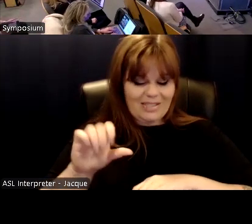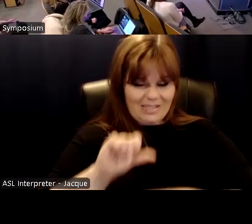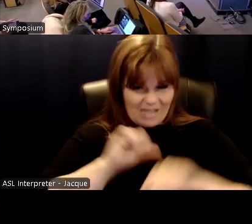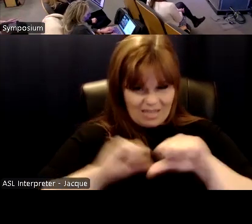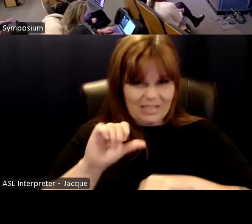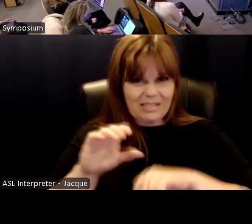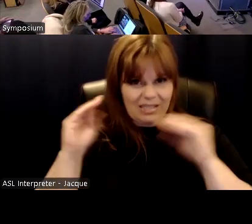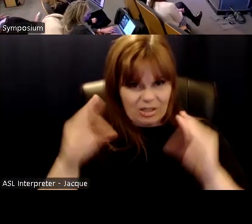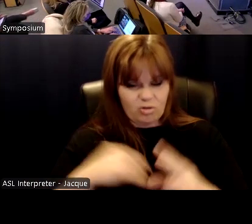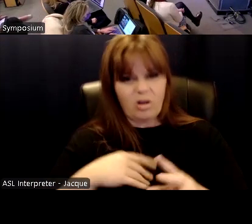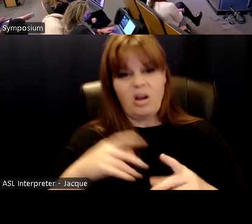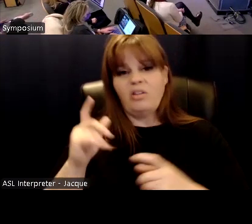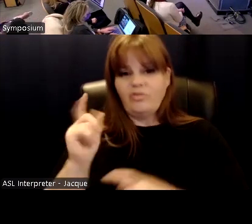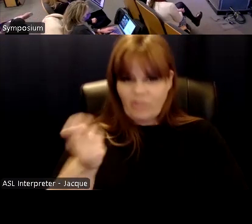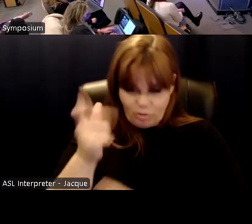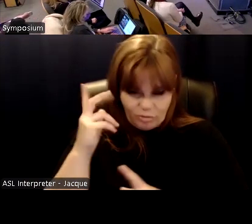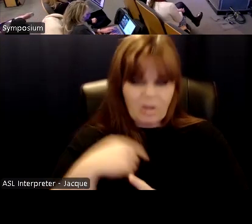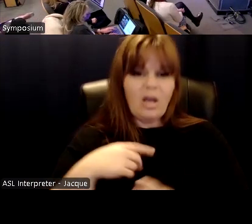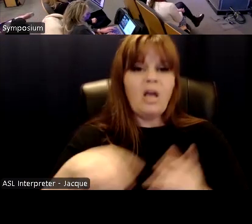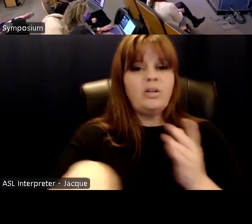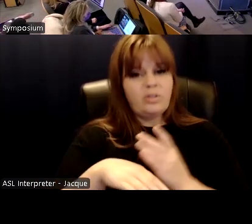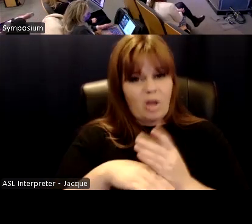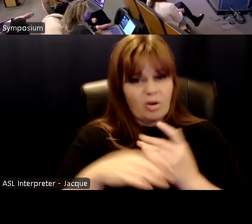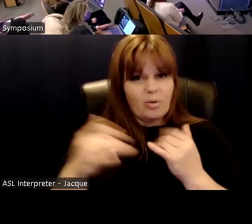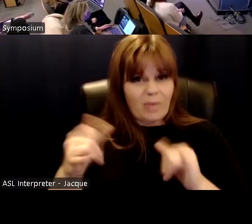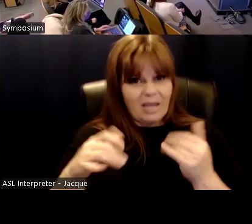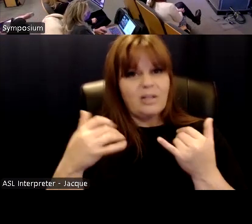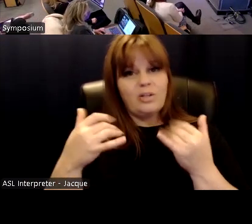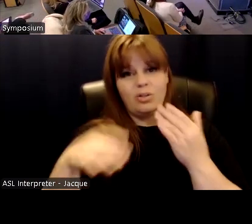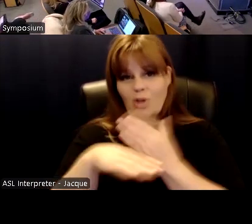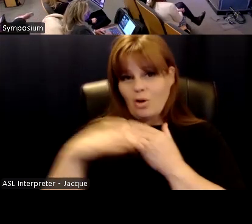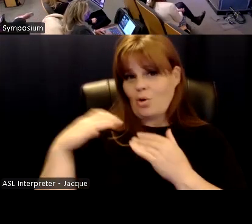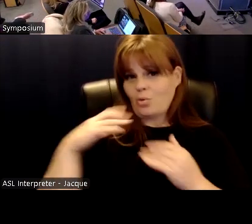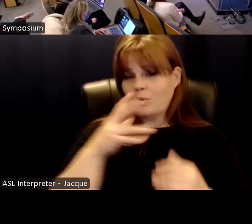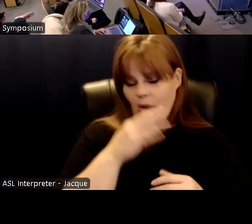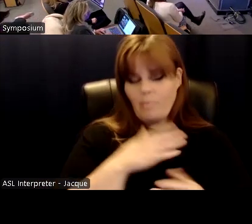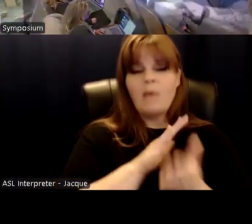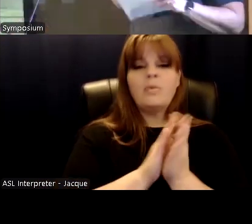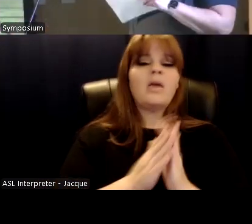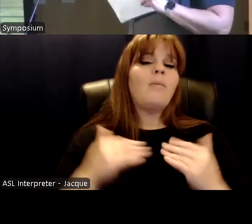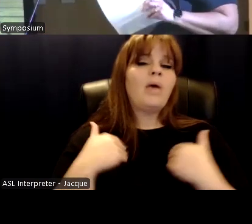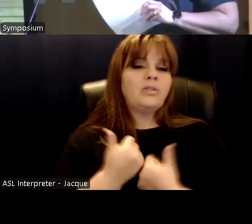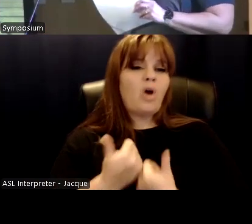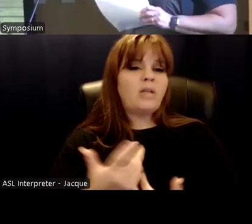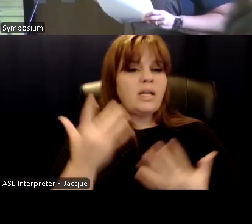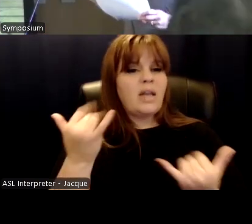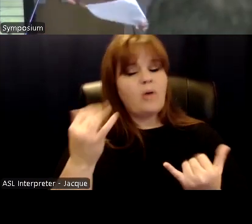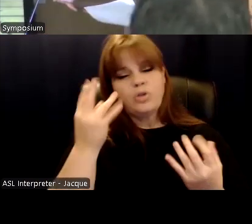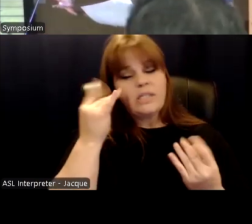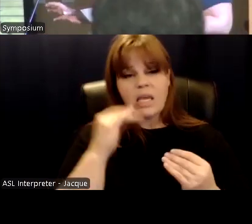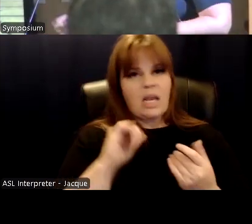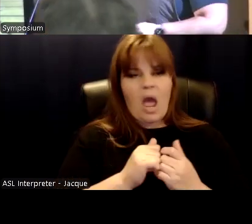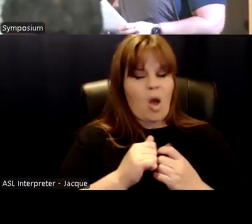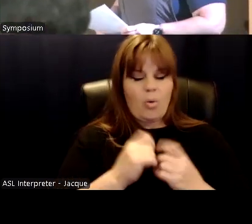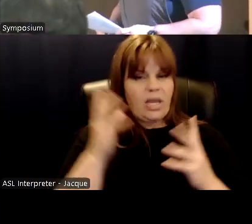builder, a soccer playing, soccer coaching, soccer mom. And I get exhausted now just thinking how insanely busy